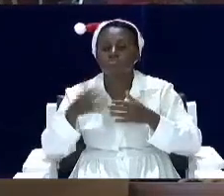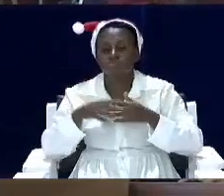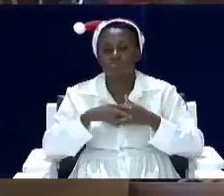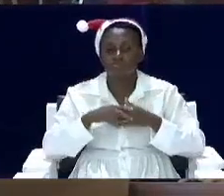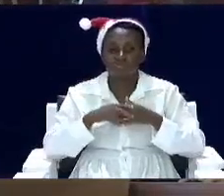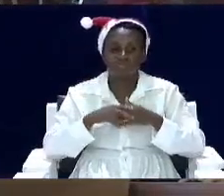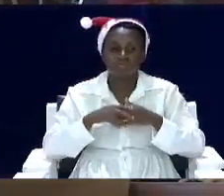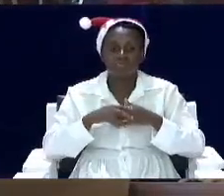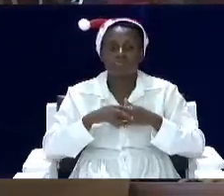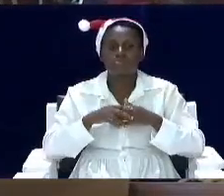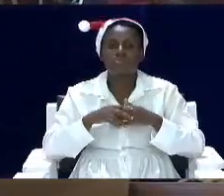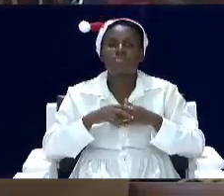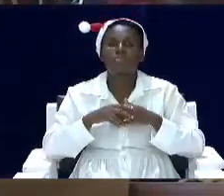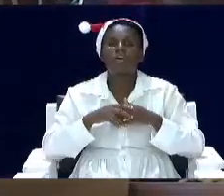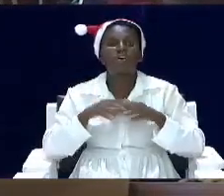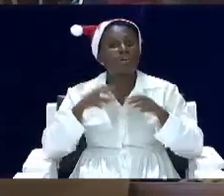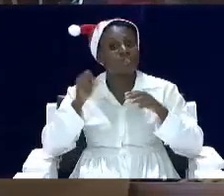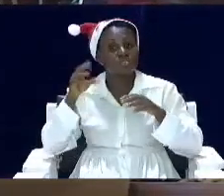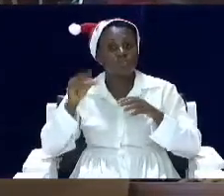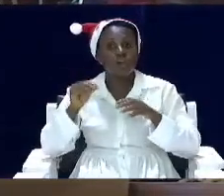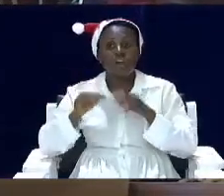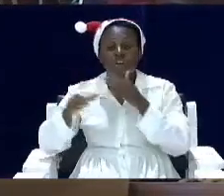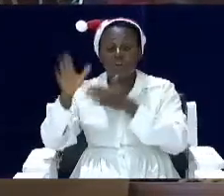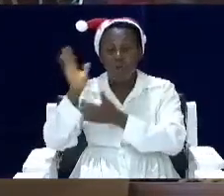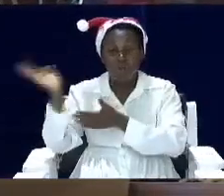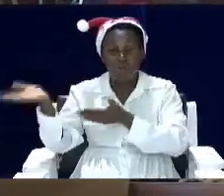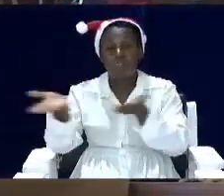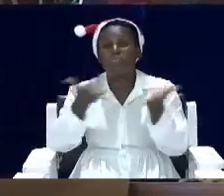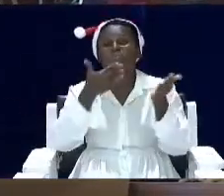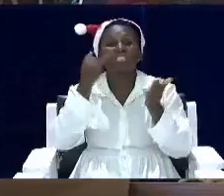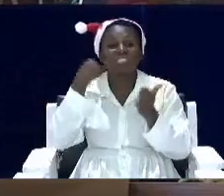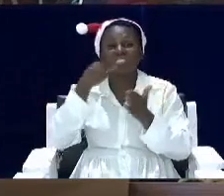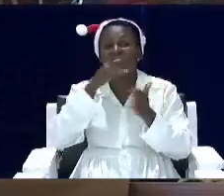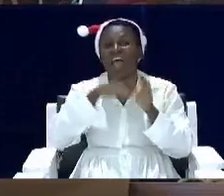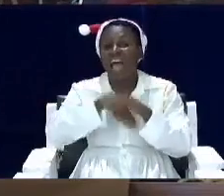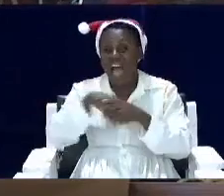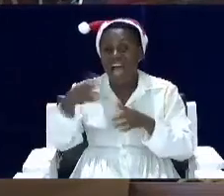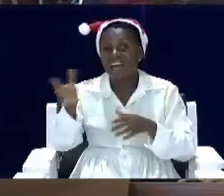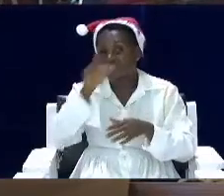God brought them out of Egypt. He brought Israel out.